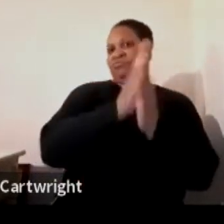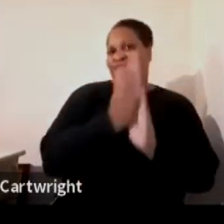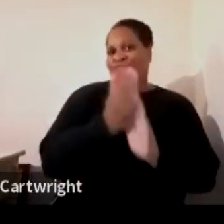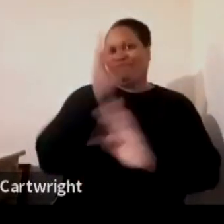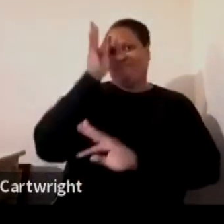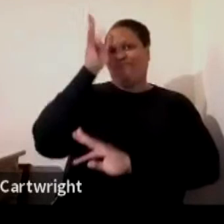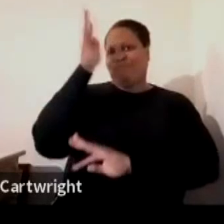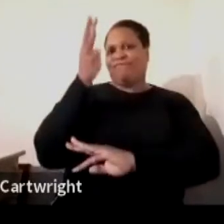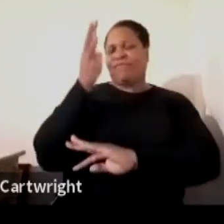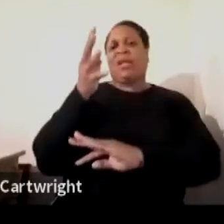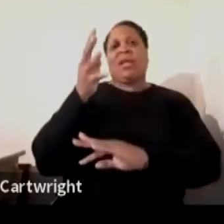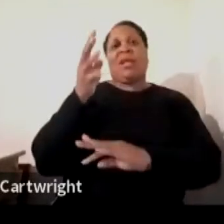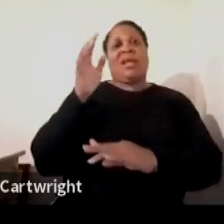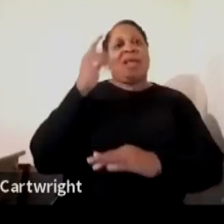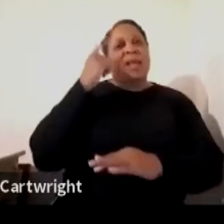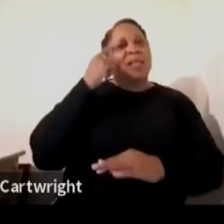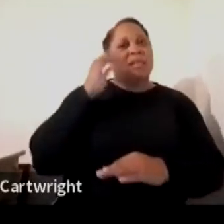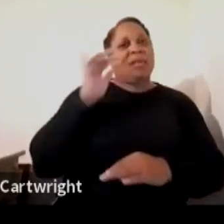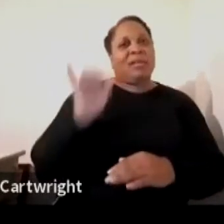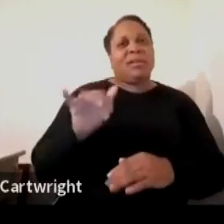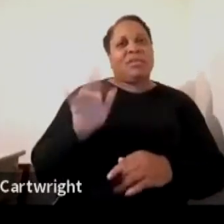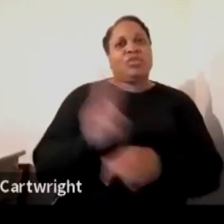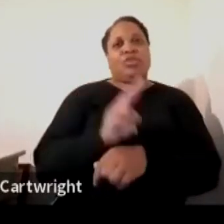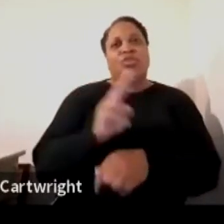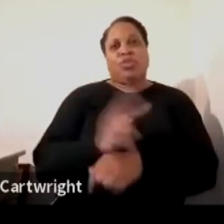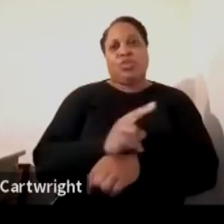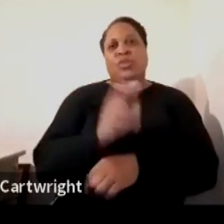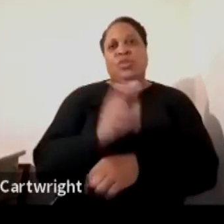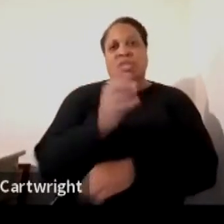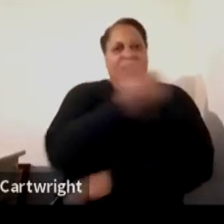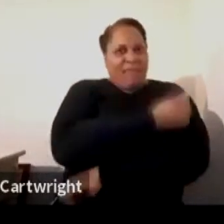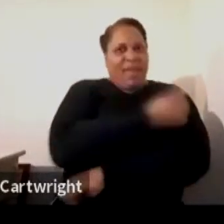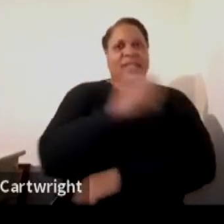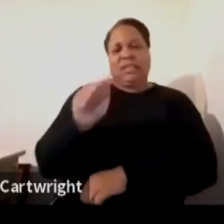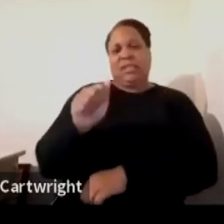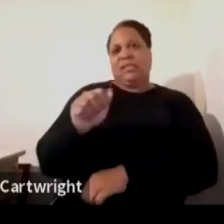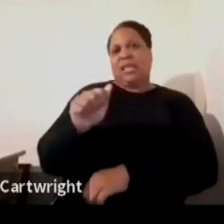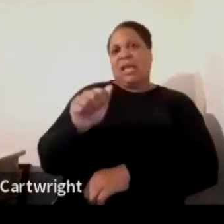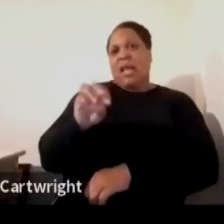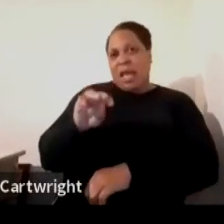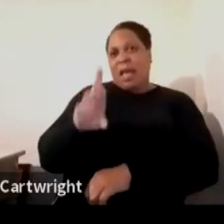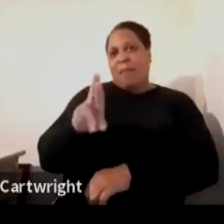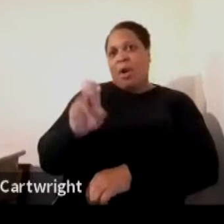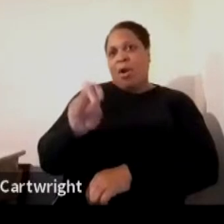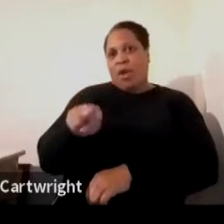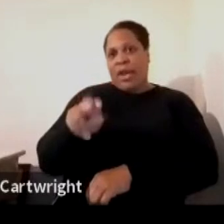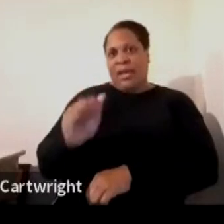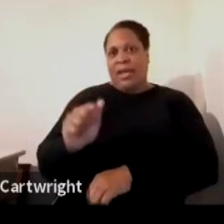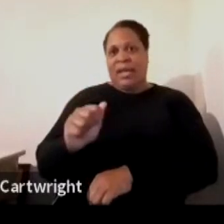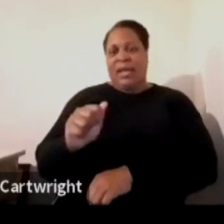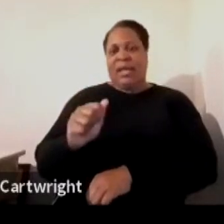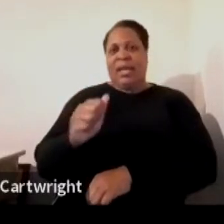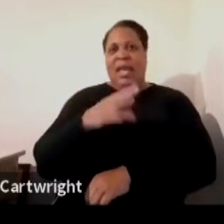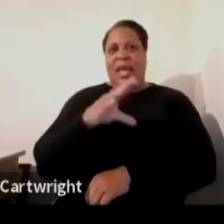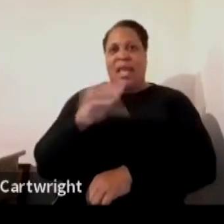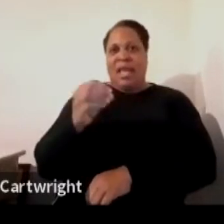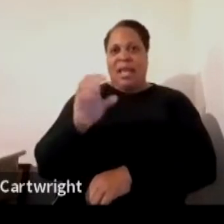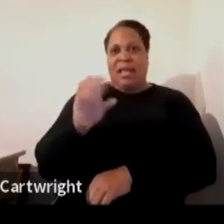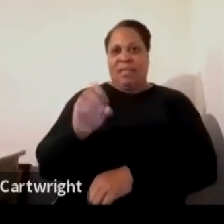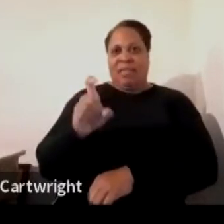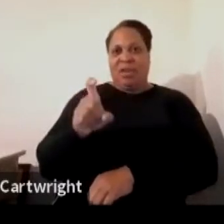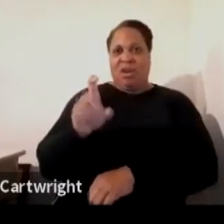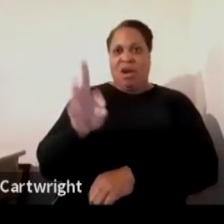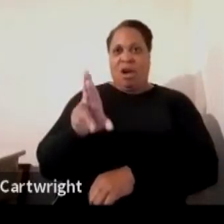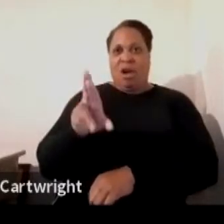also is the feat of using the mRNA vaccines, and also the Oxford AstraZeneca